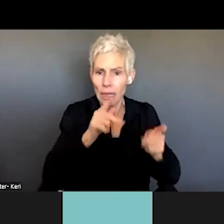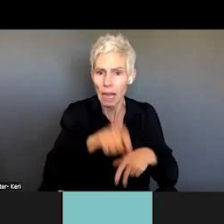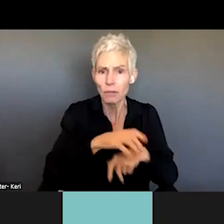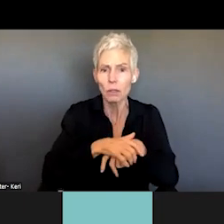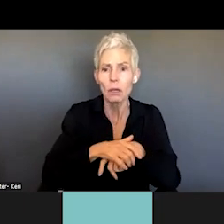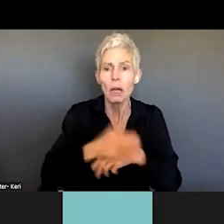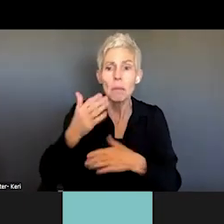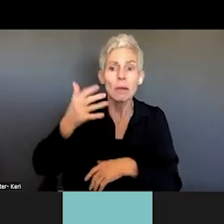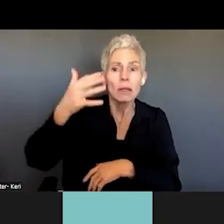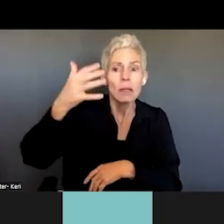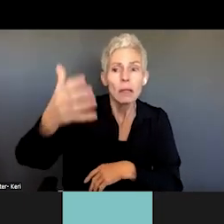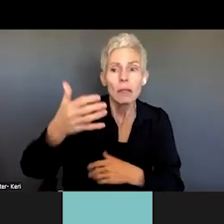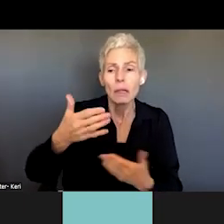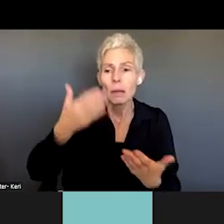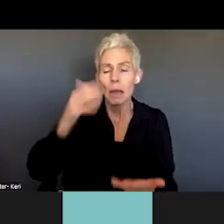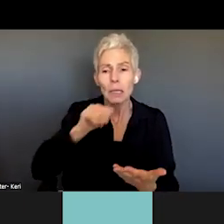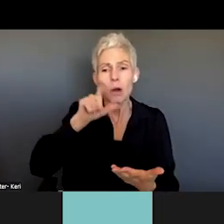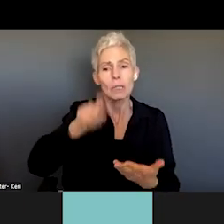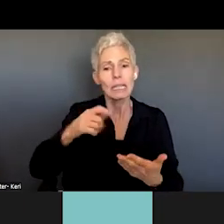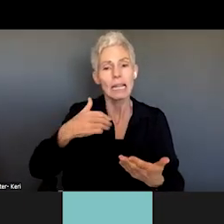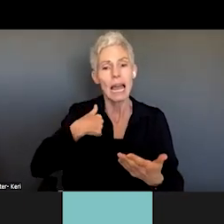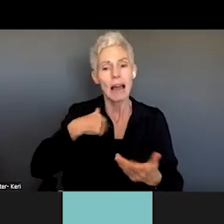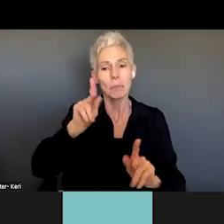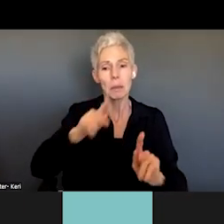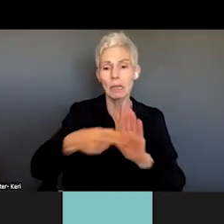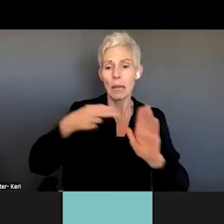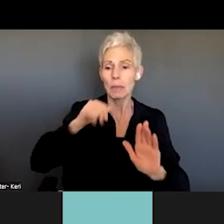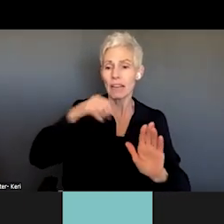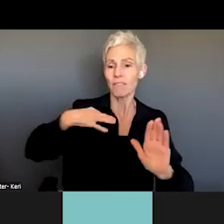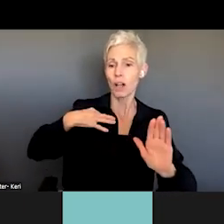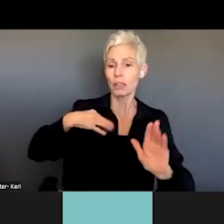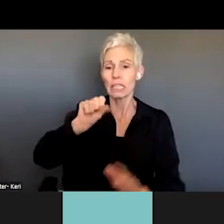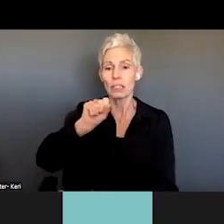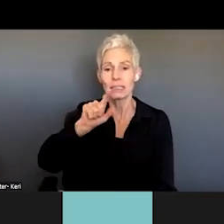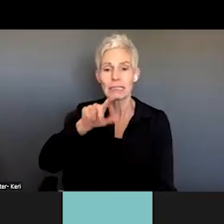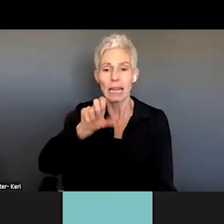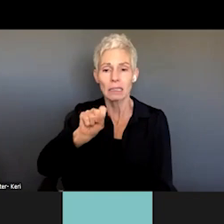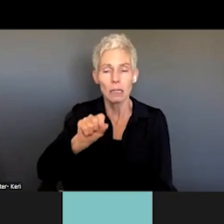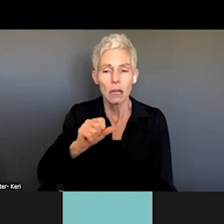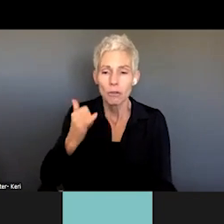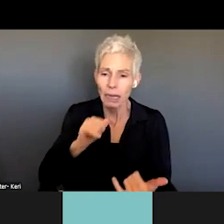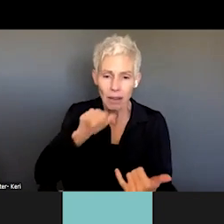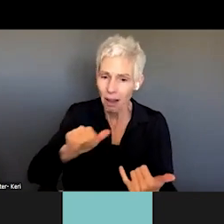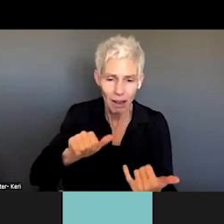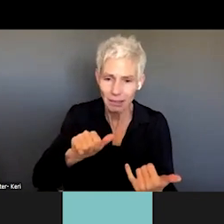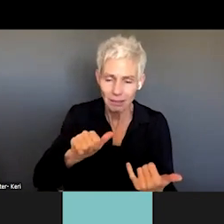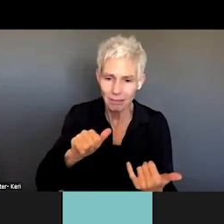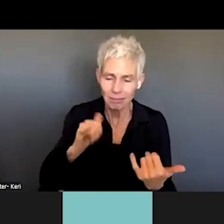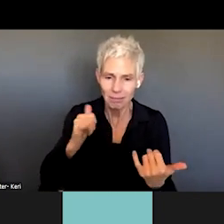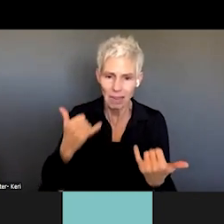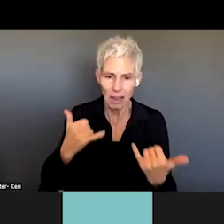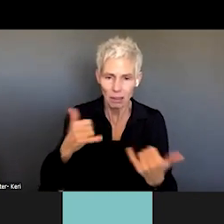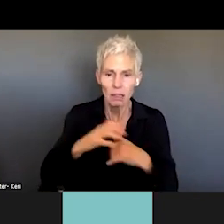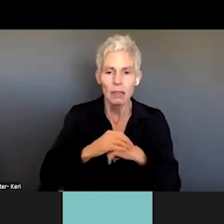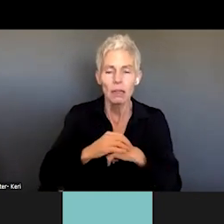won't ever need to have people on involuntary status, but we're unfortunately not there yet. I think the one thing that often is left out of discussions